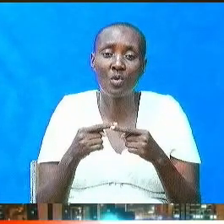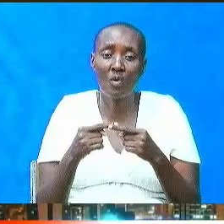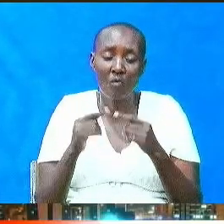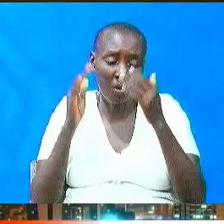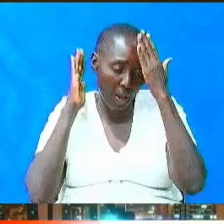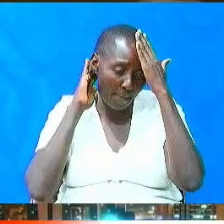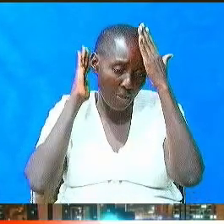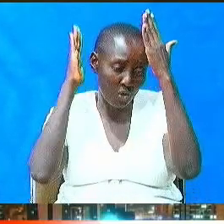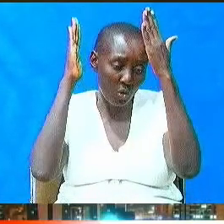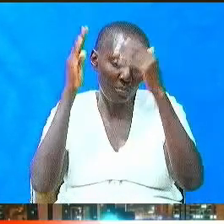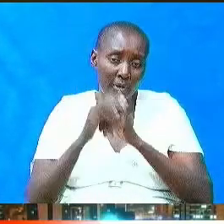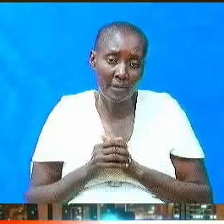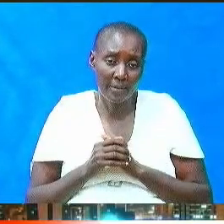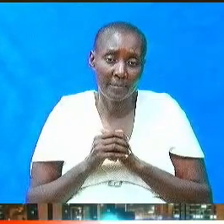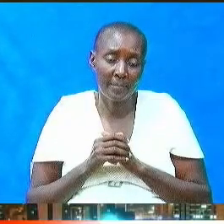bishops,